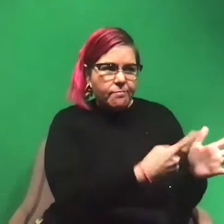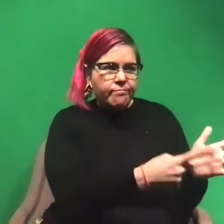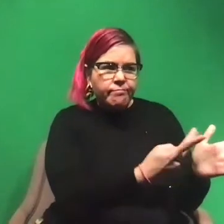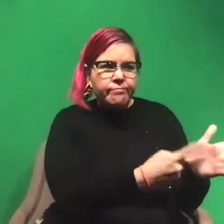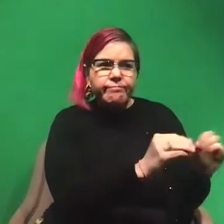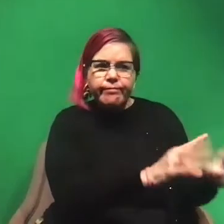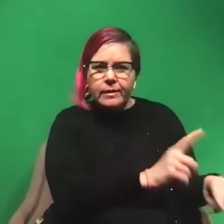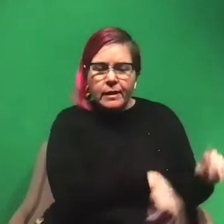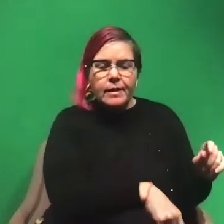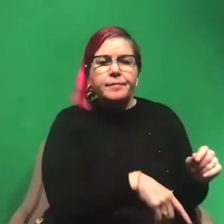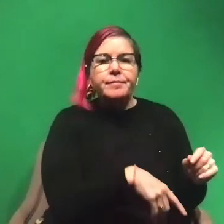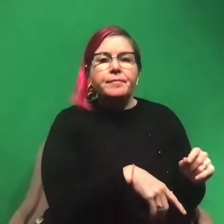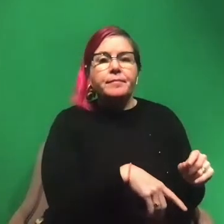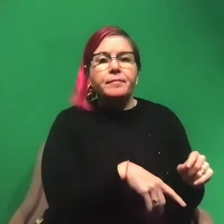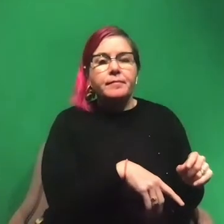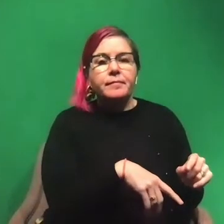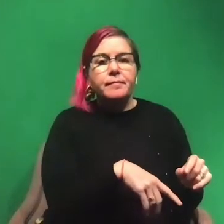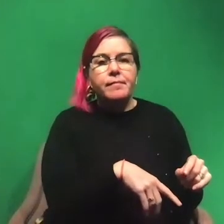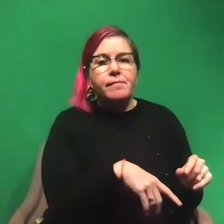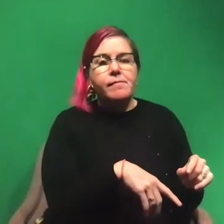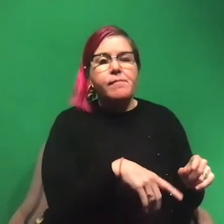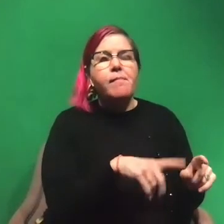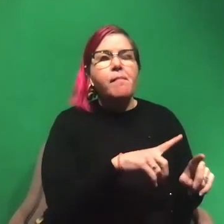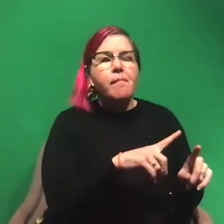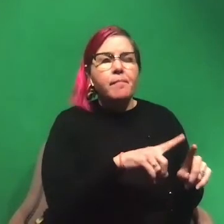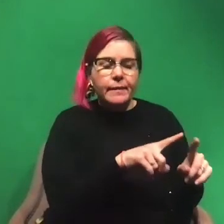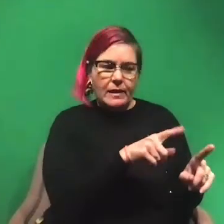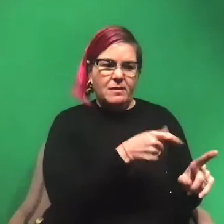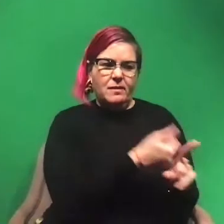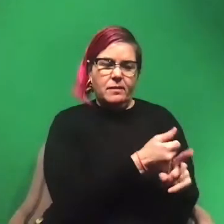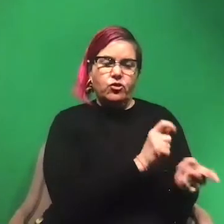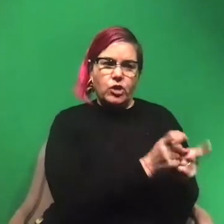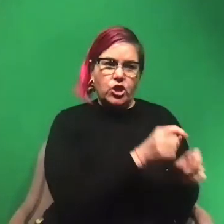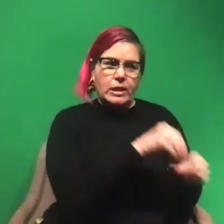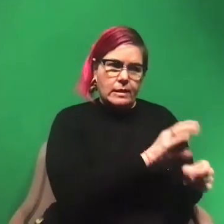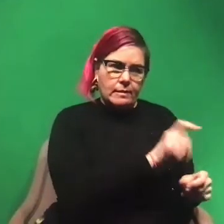cycle. But they are really altering something in our cells.